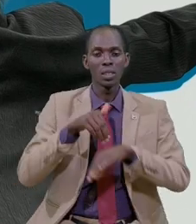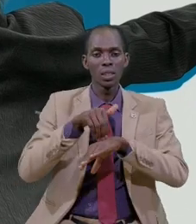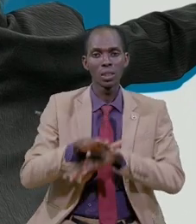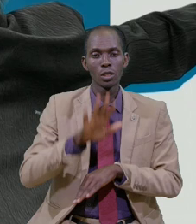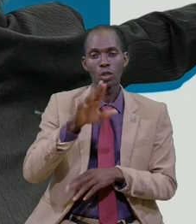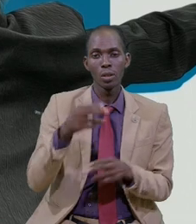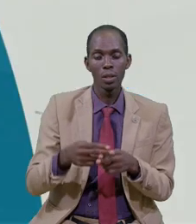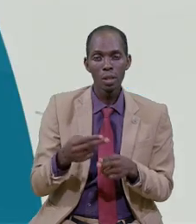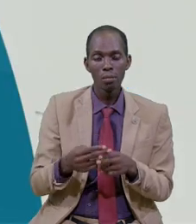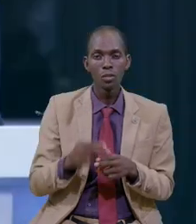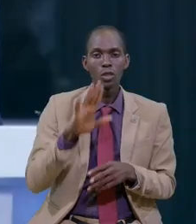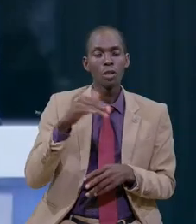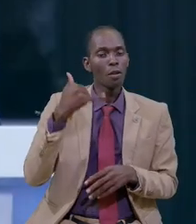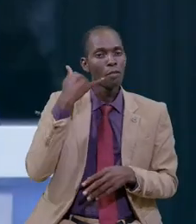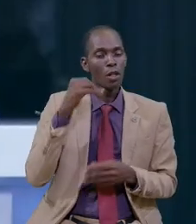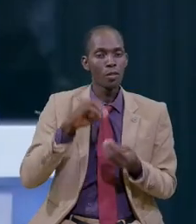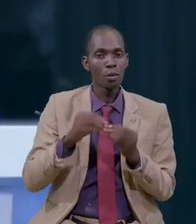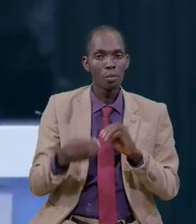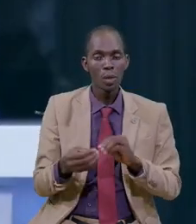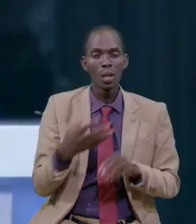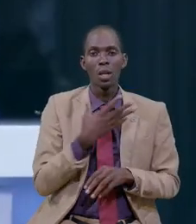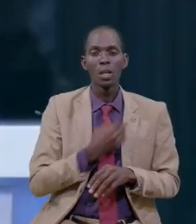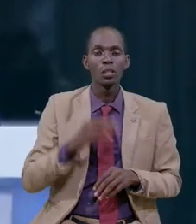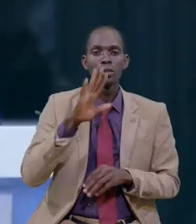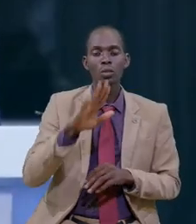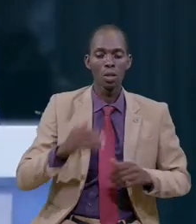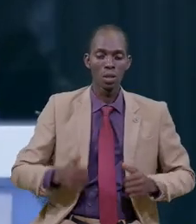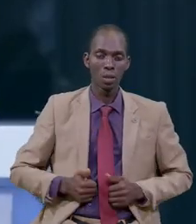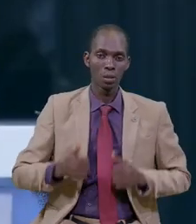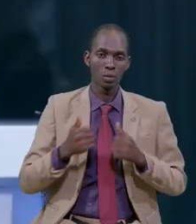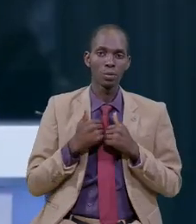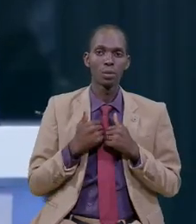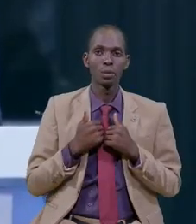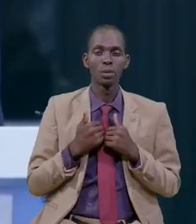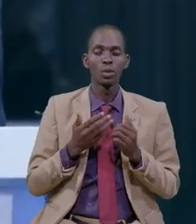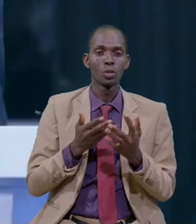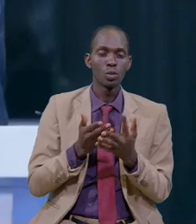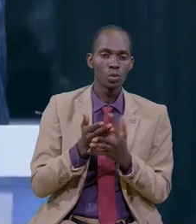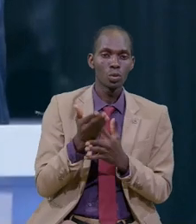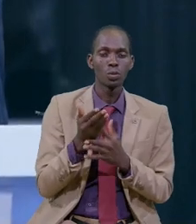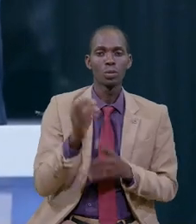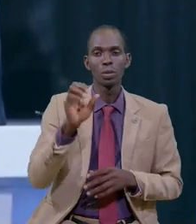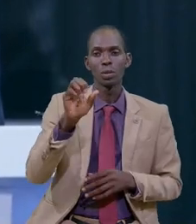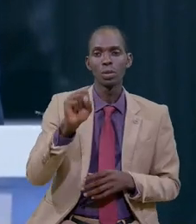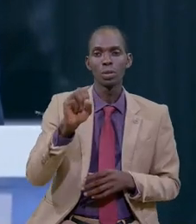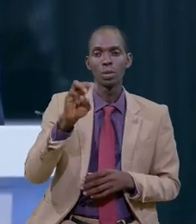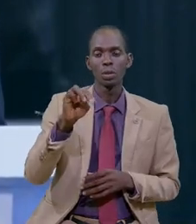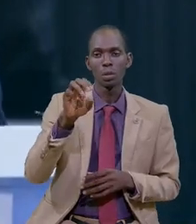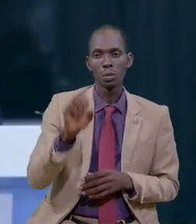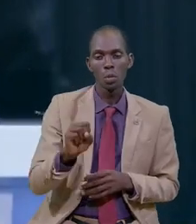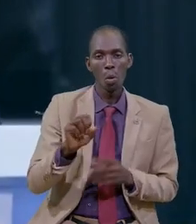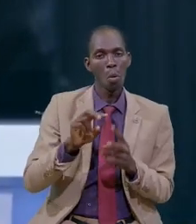noms, your phone number, and your location address et là où vous êtes. Via SMS or